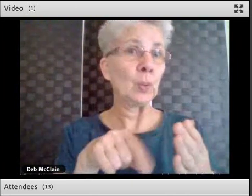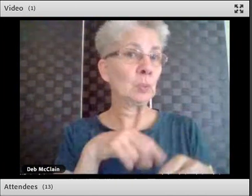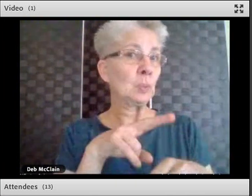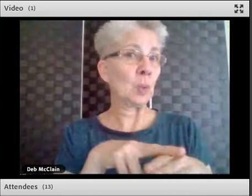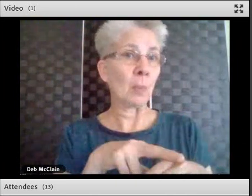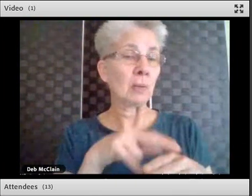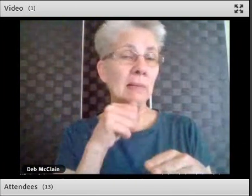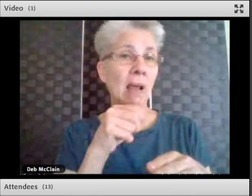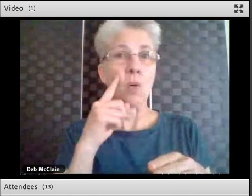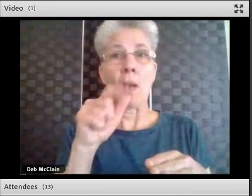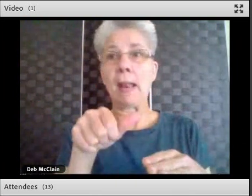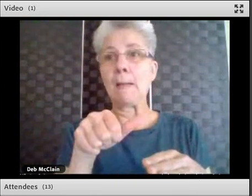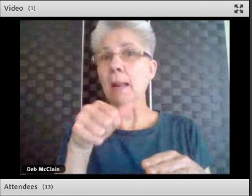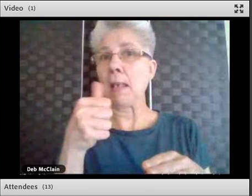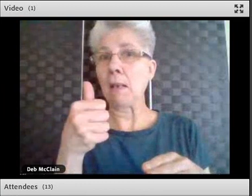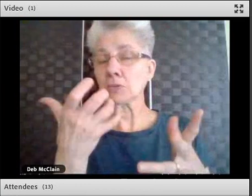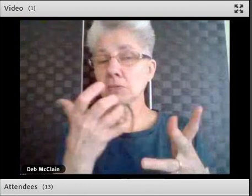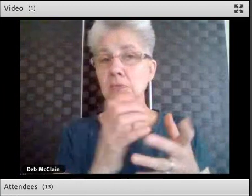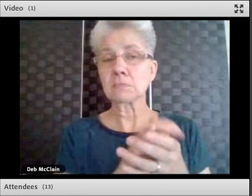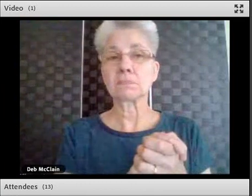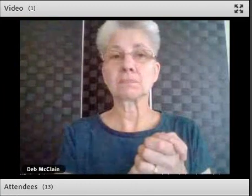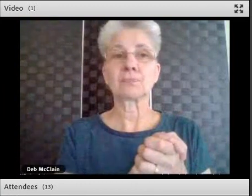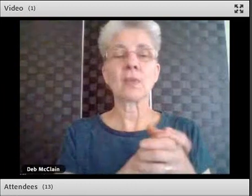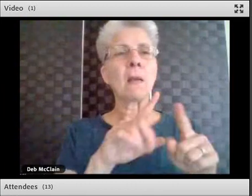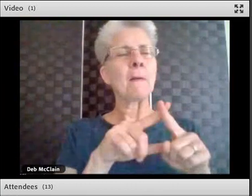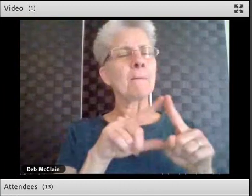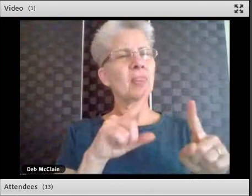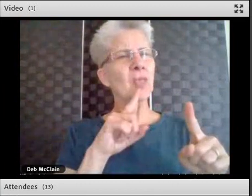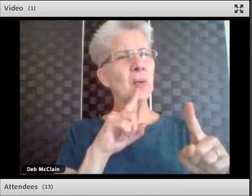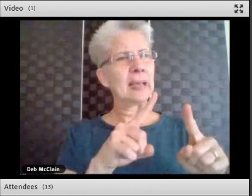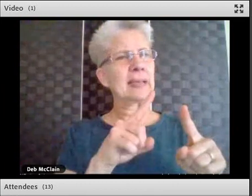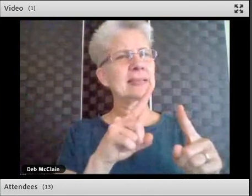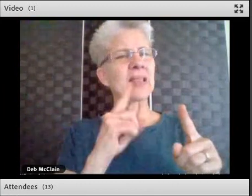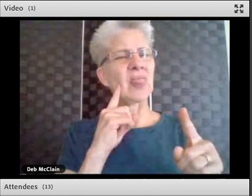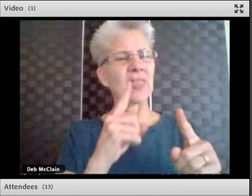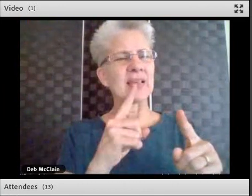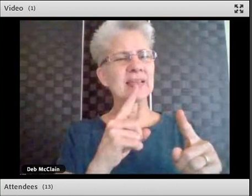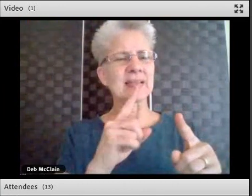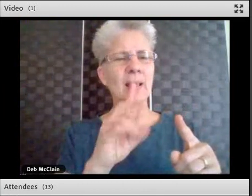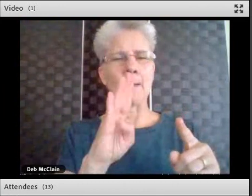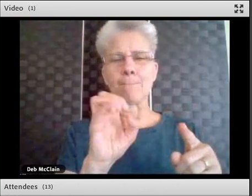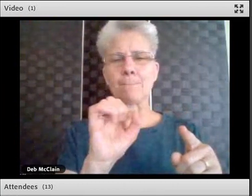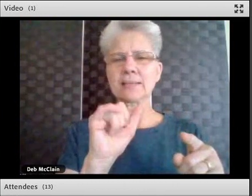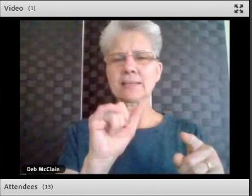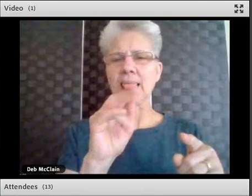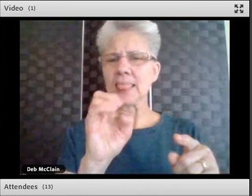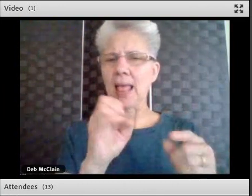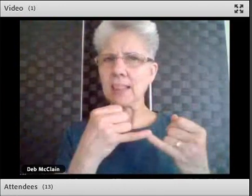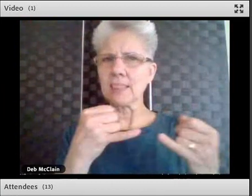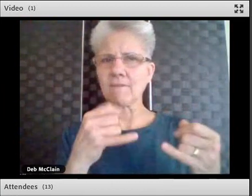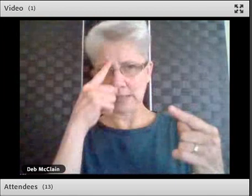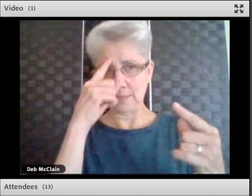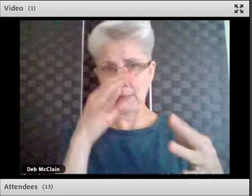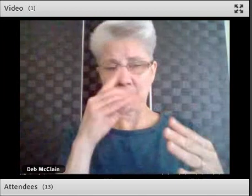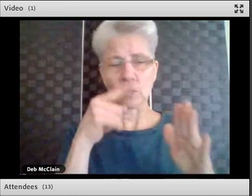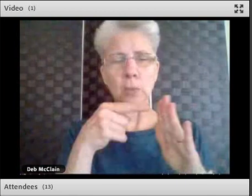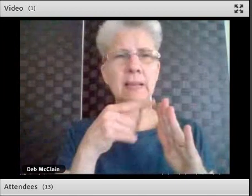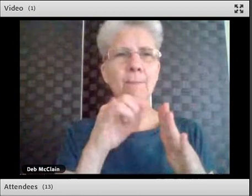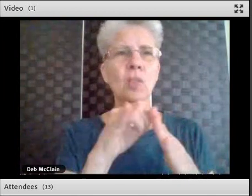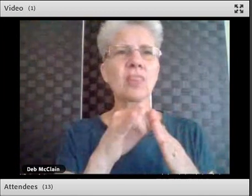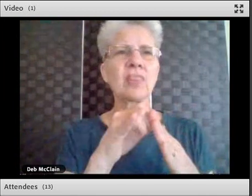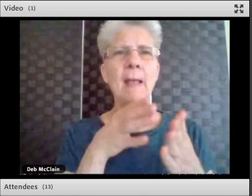or for anyone else for that matter. But there is sort of this baseline level. It's expected, for example,